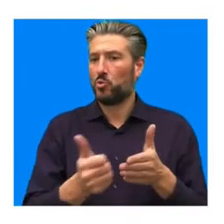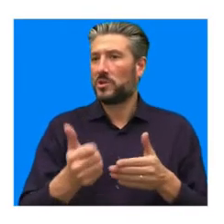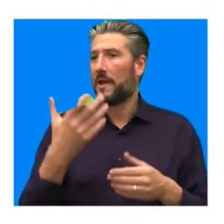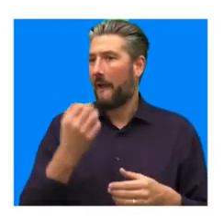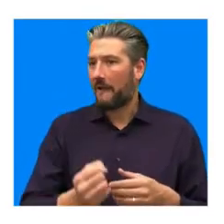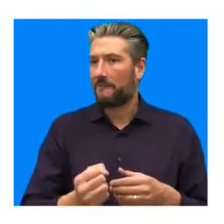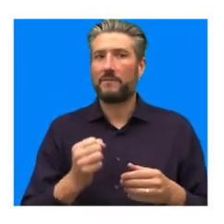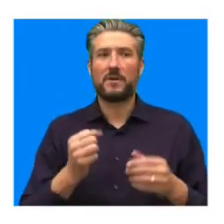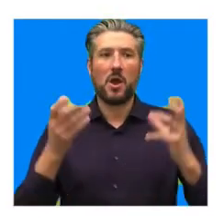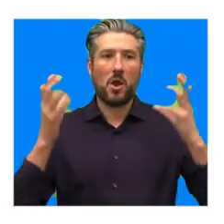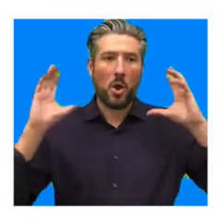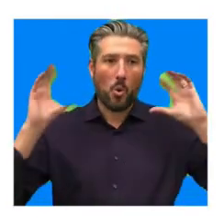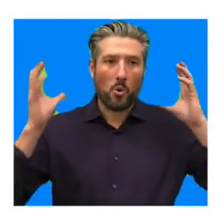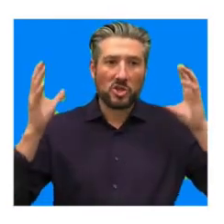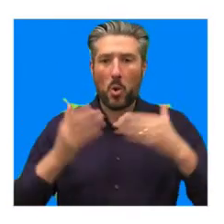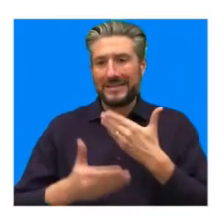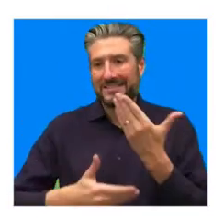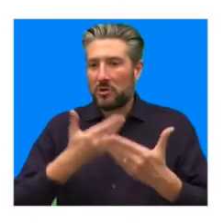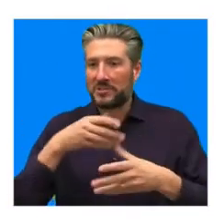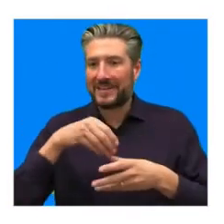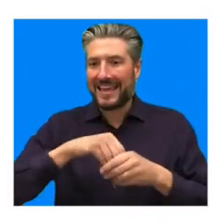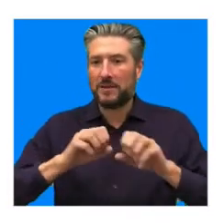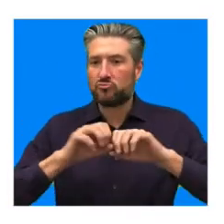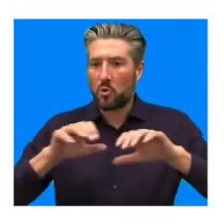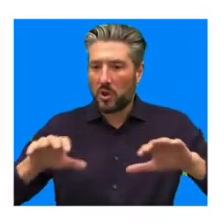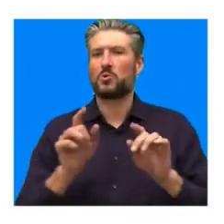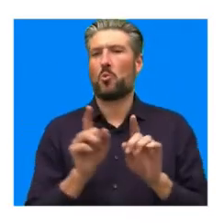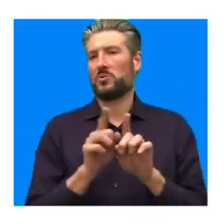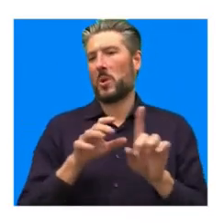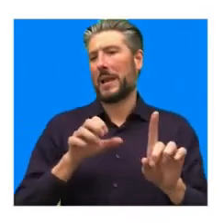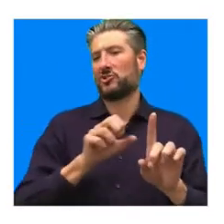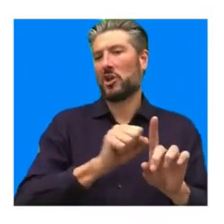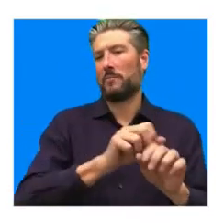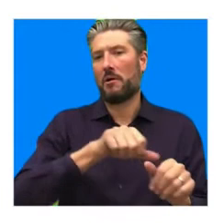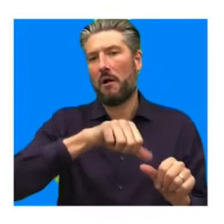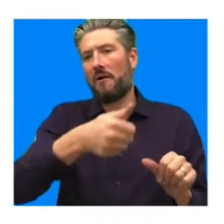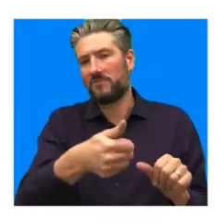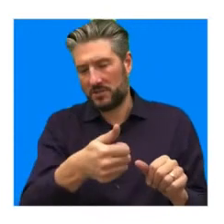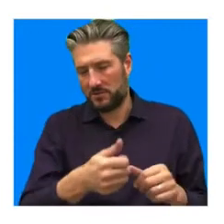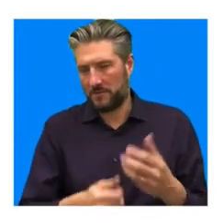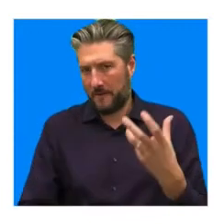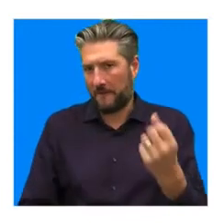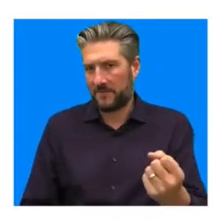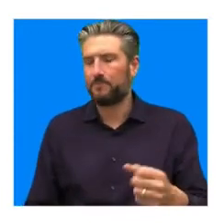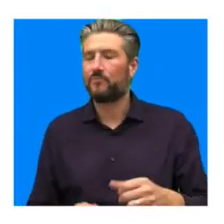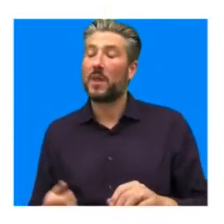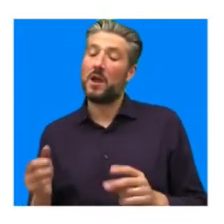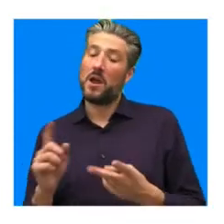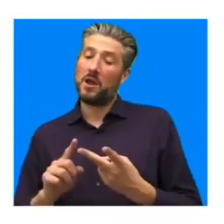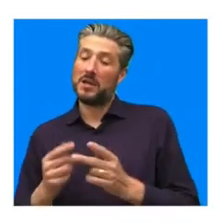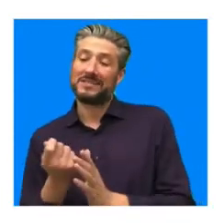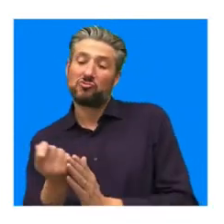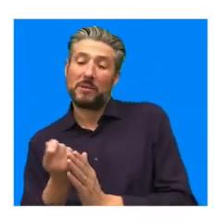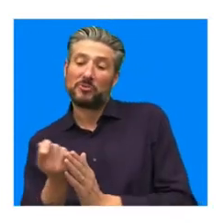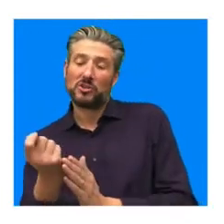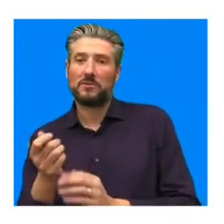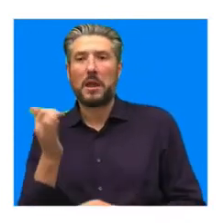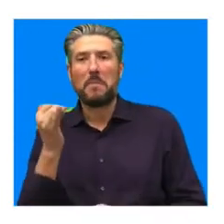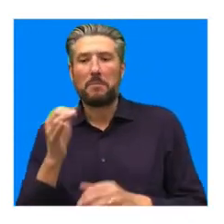well. This also applies if it's original programming on a subscription-based service. So if it's a box set being premiered on